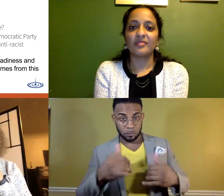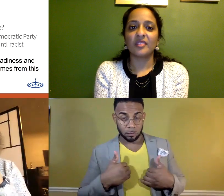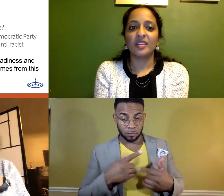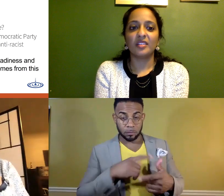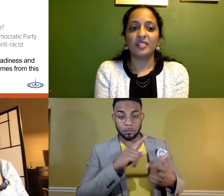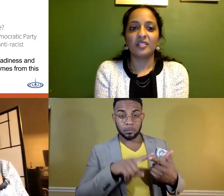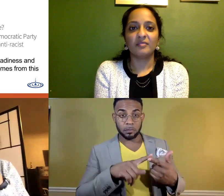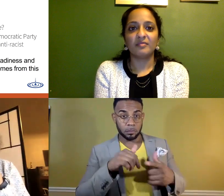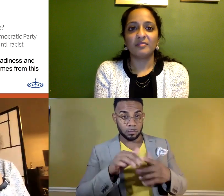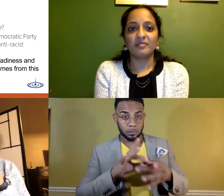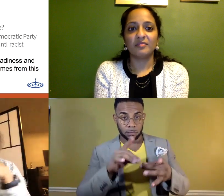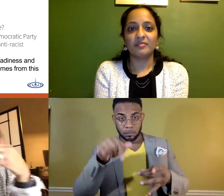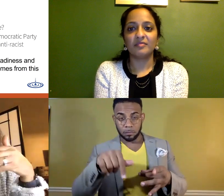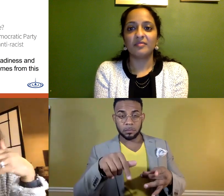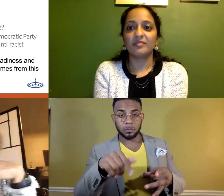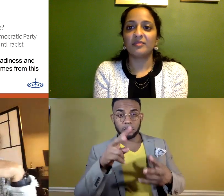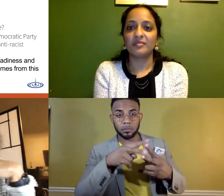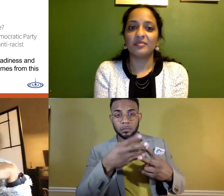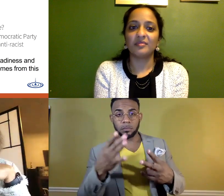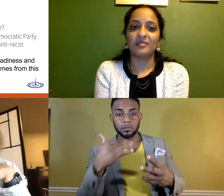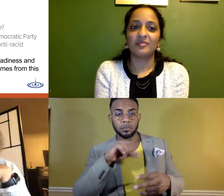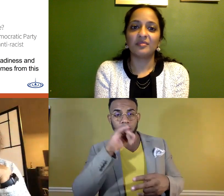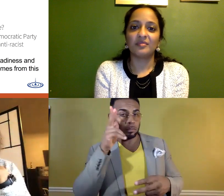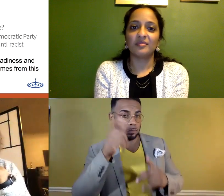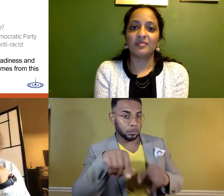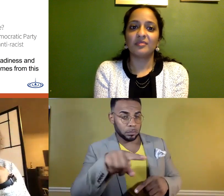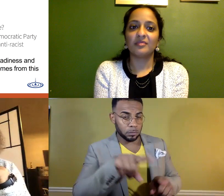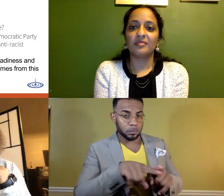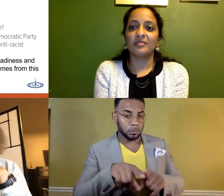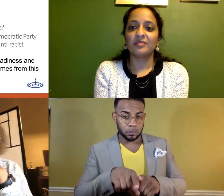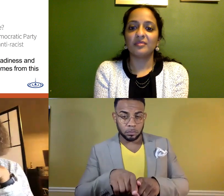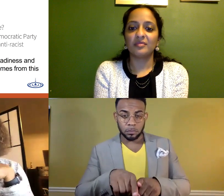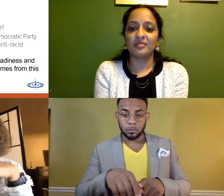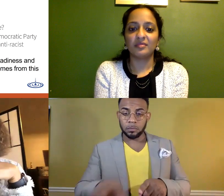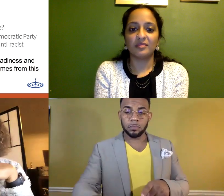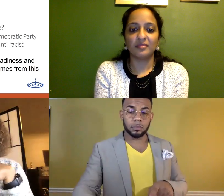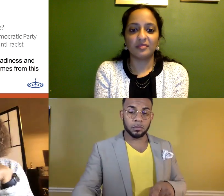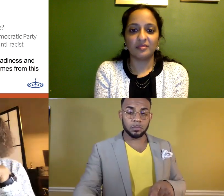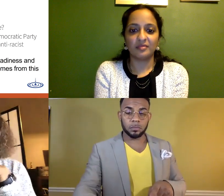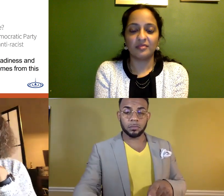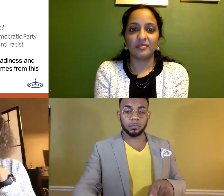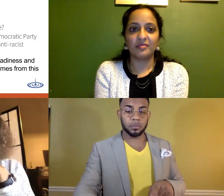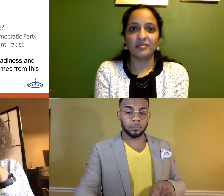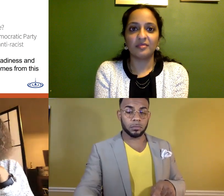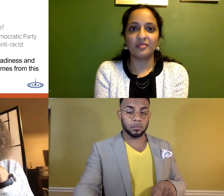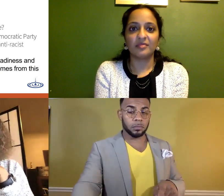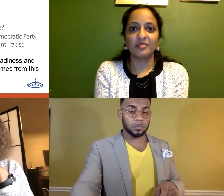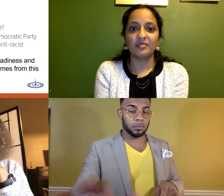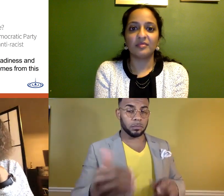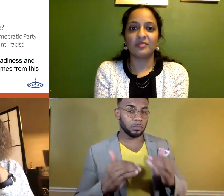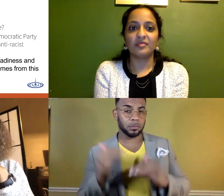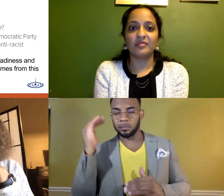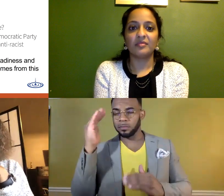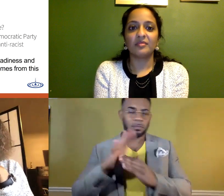And then in the chat, here are 2 things we'd love to hear from you as well. What is your greatest hope for the Democratic